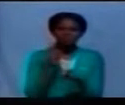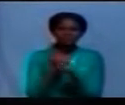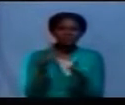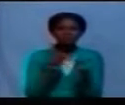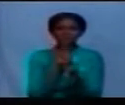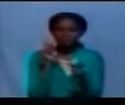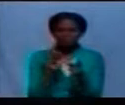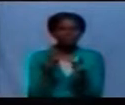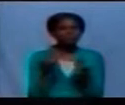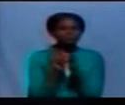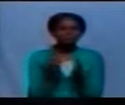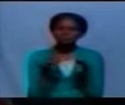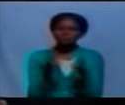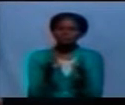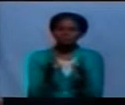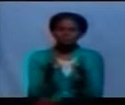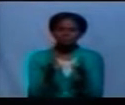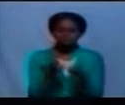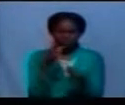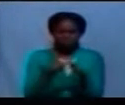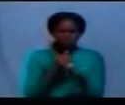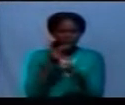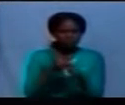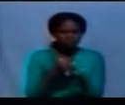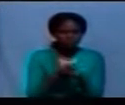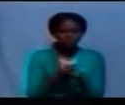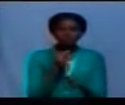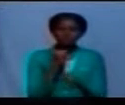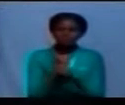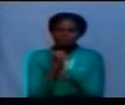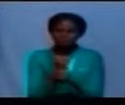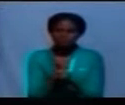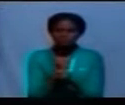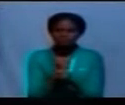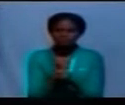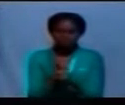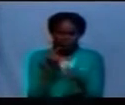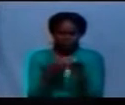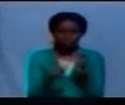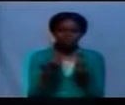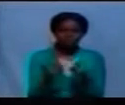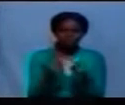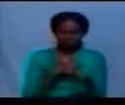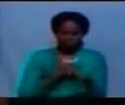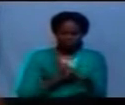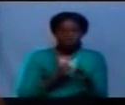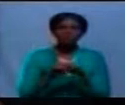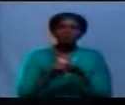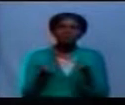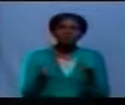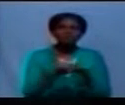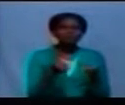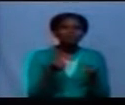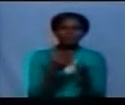then. And halfway the month, if they are in employment, the language that comes out is, yeah, I'm broke. And then what